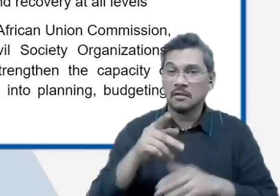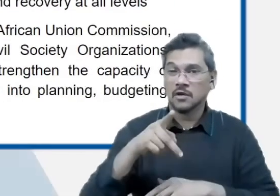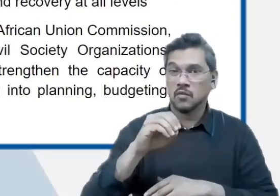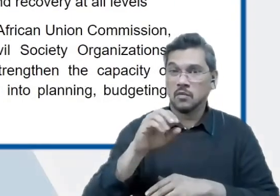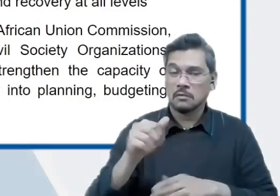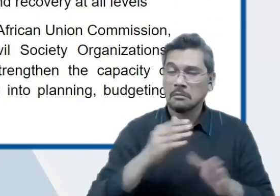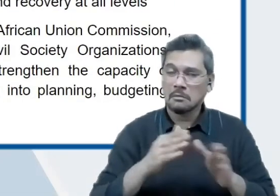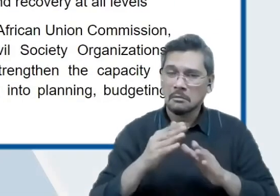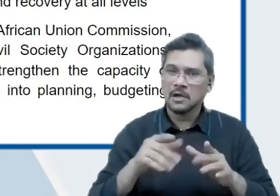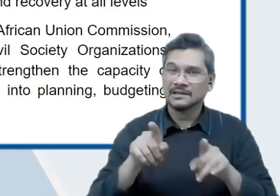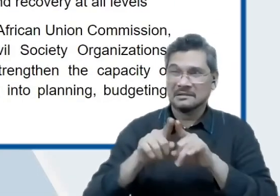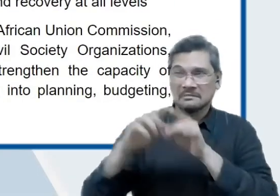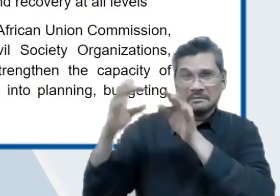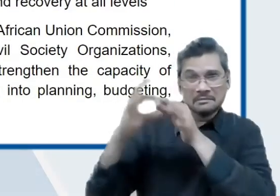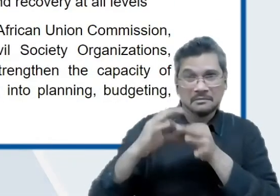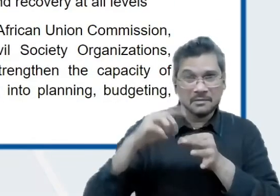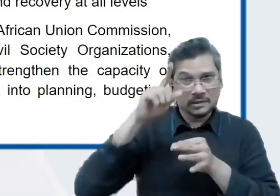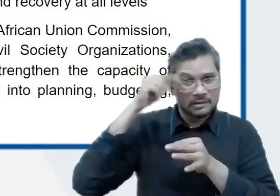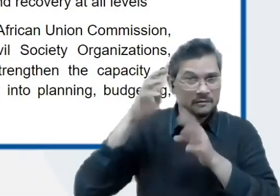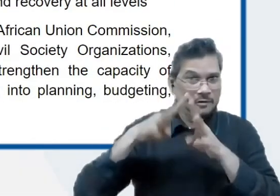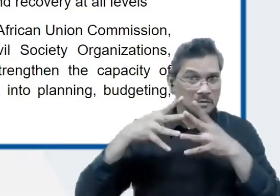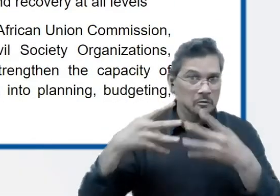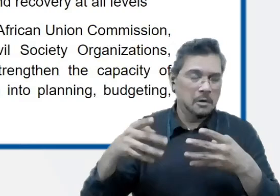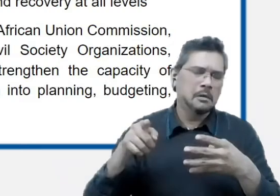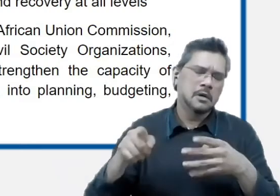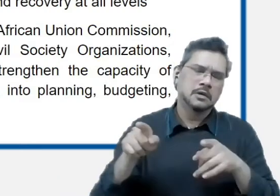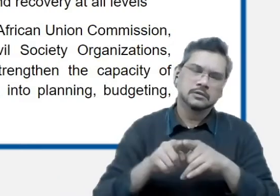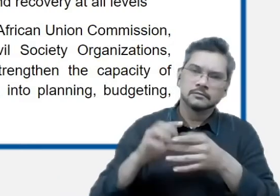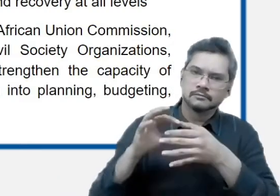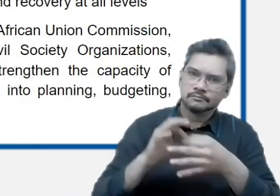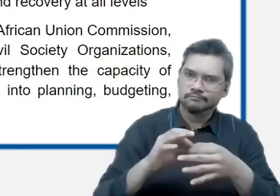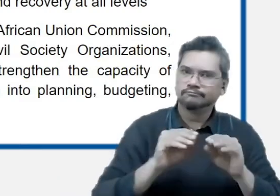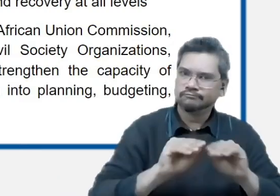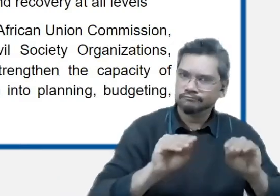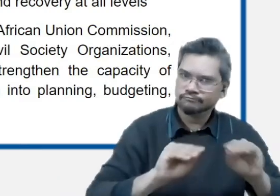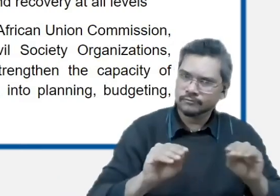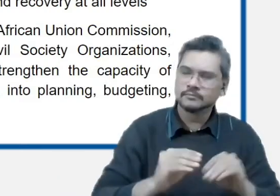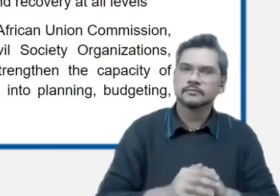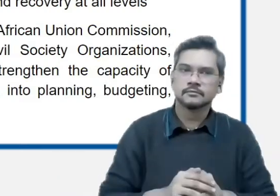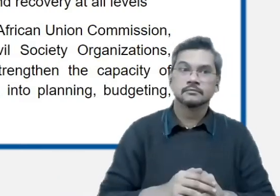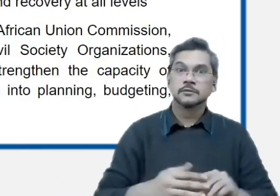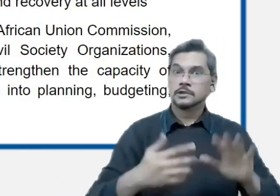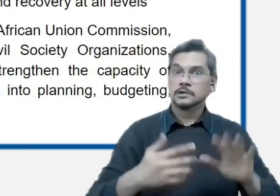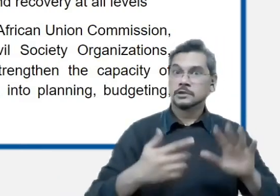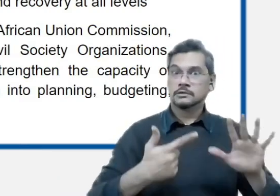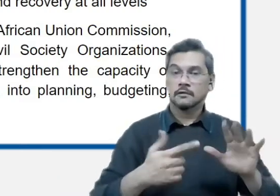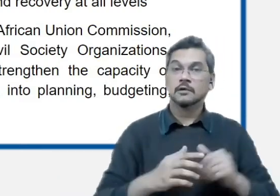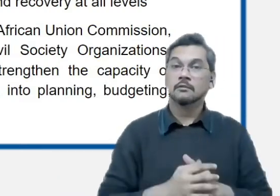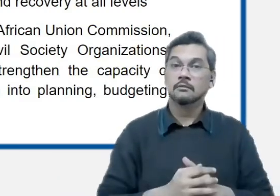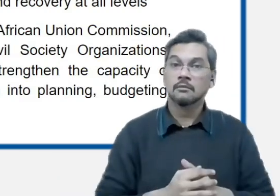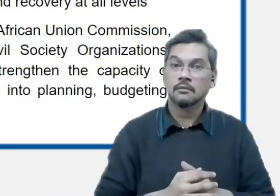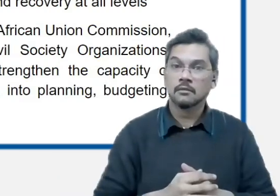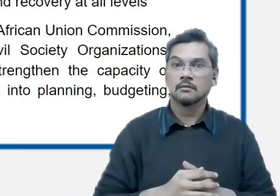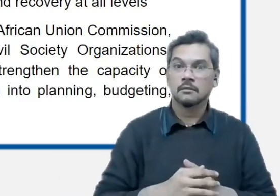7, call for member states to increase the annual national budgetary allocation, as well